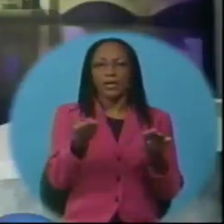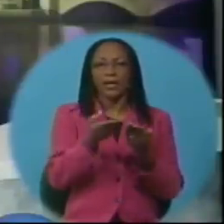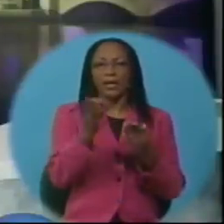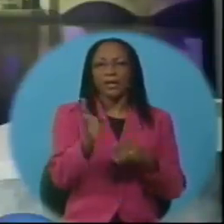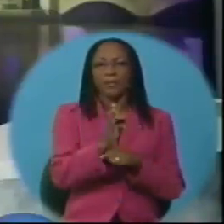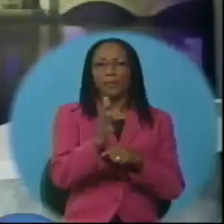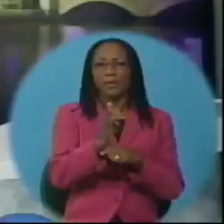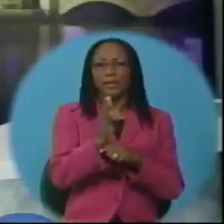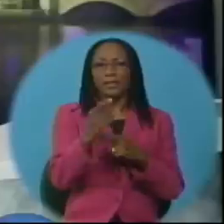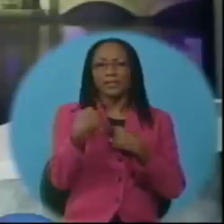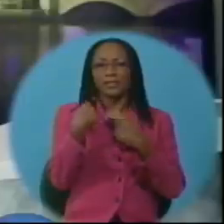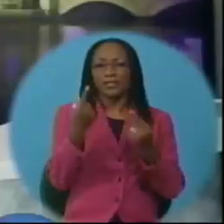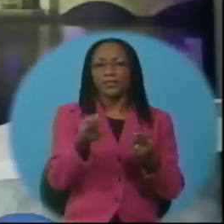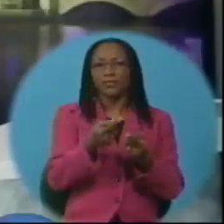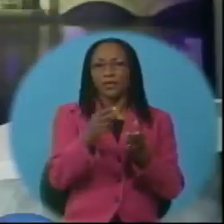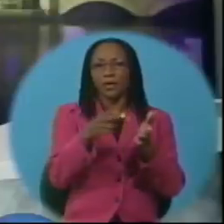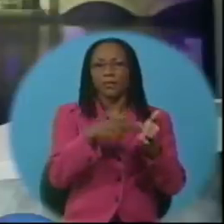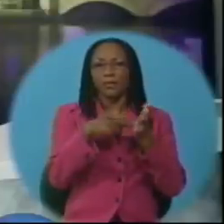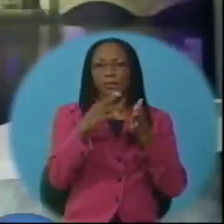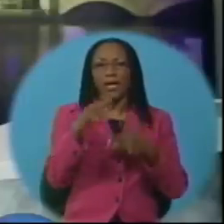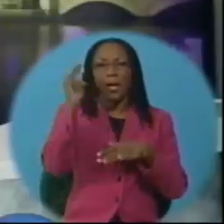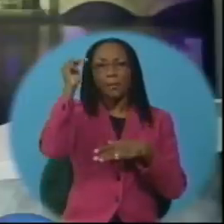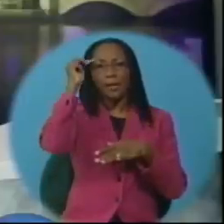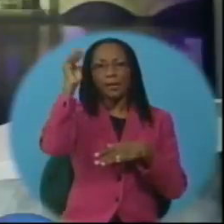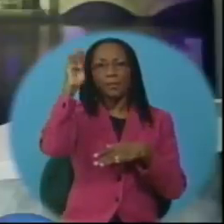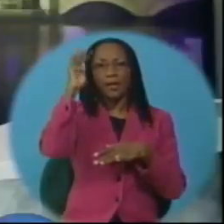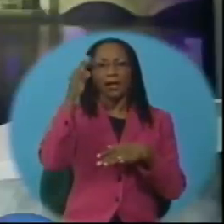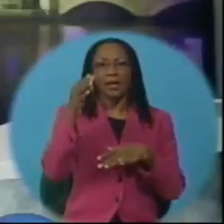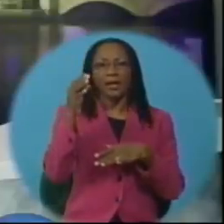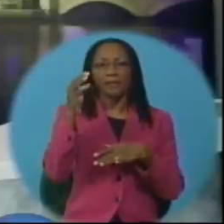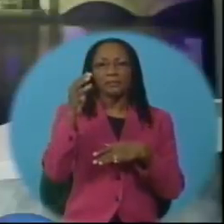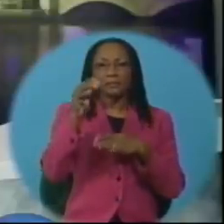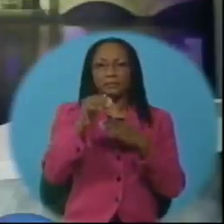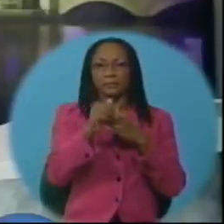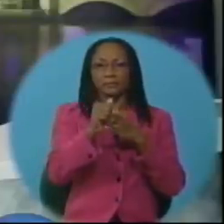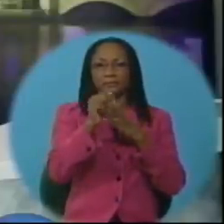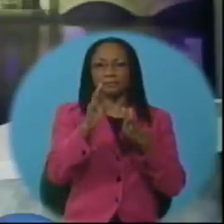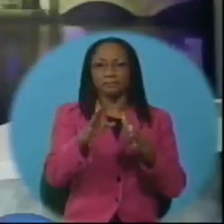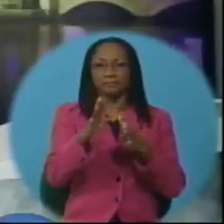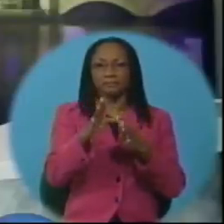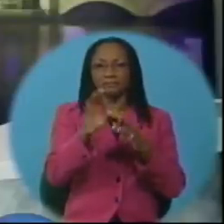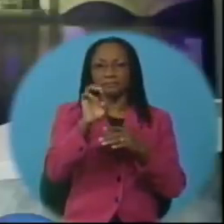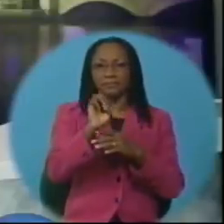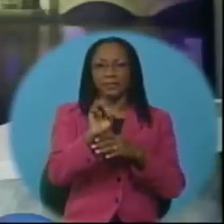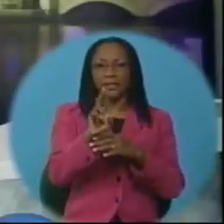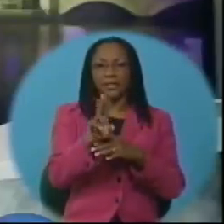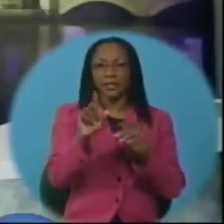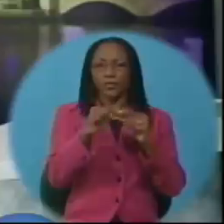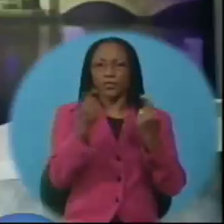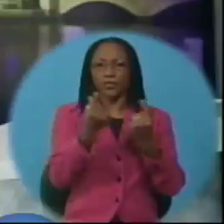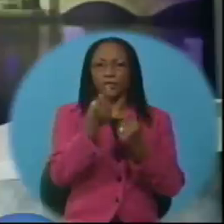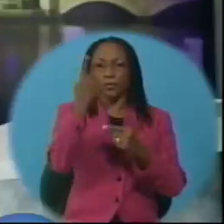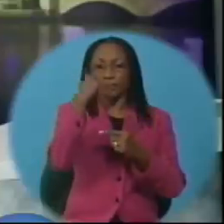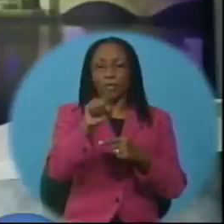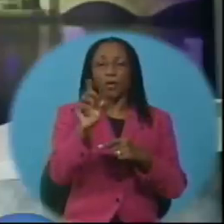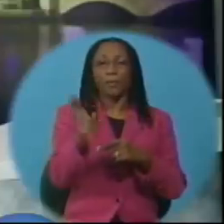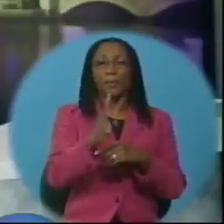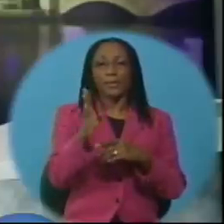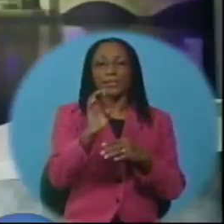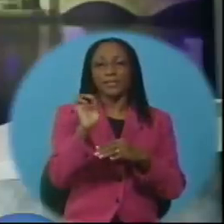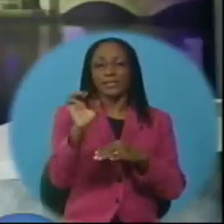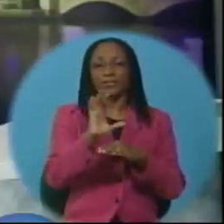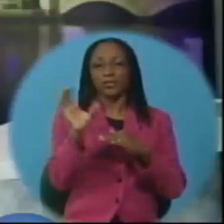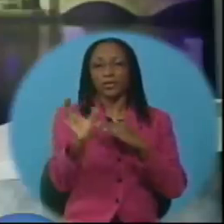is according to Ambassador Michael Barford, head of delegation for the EU delegation for Barbados and the Eastern